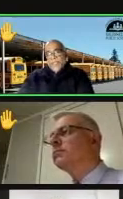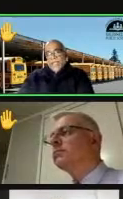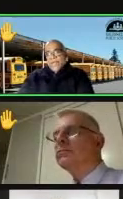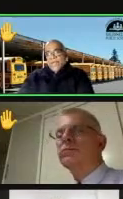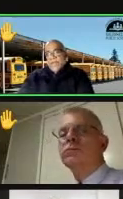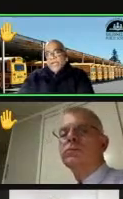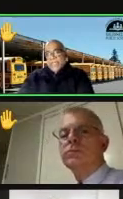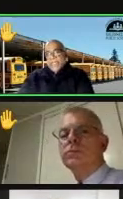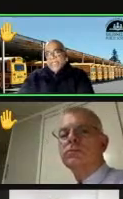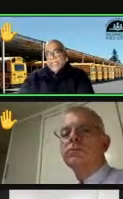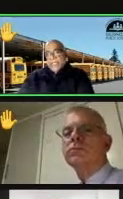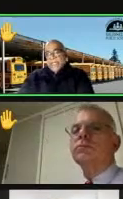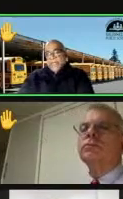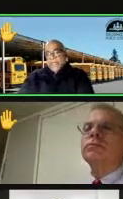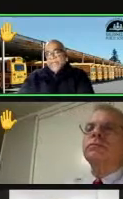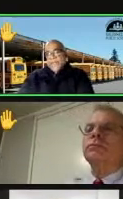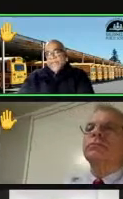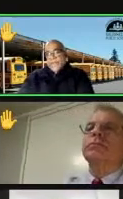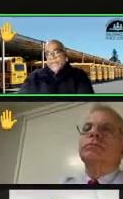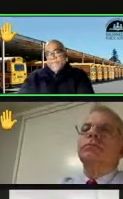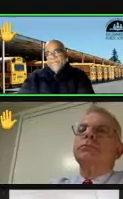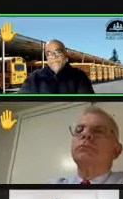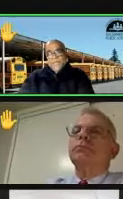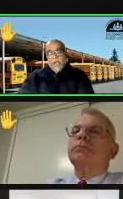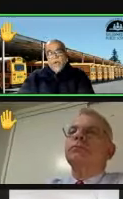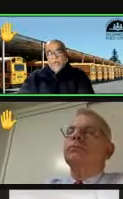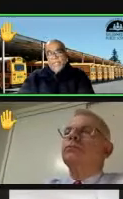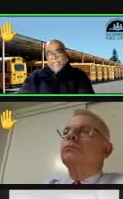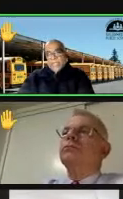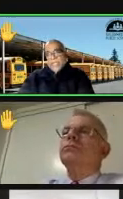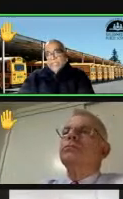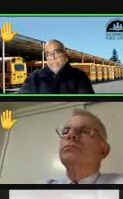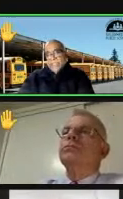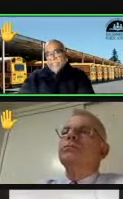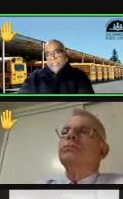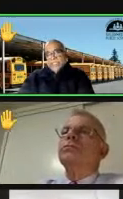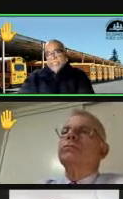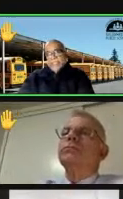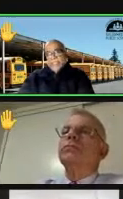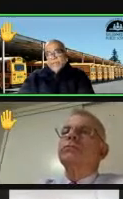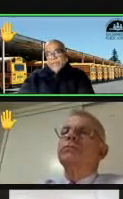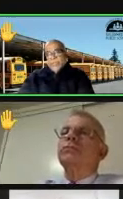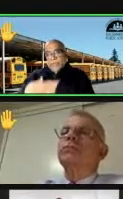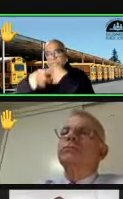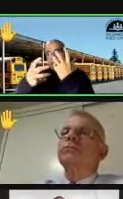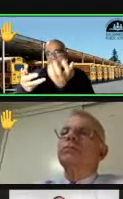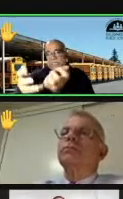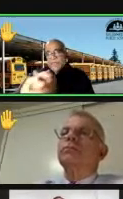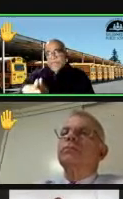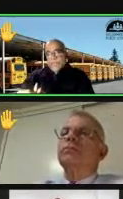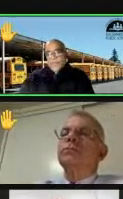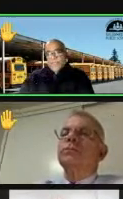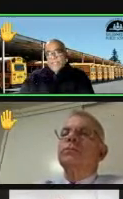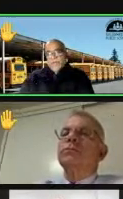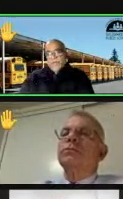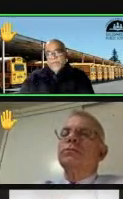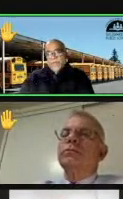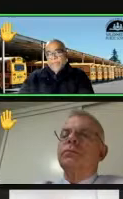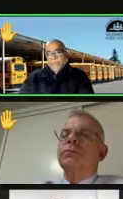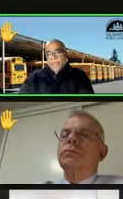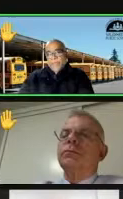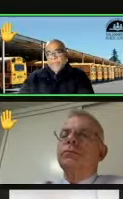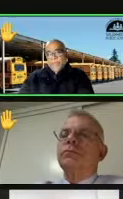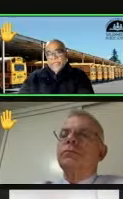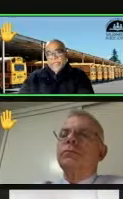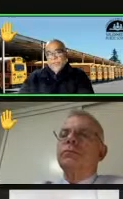how that will factor in terms of how do we attract the best is also something I just wanted to throw that open